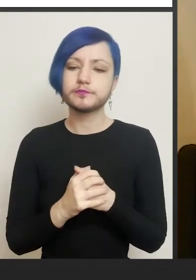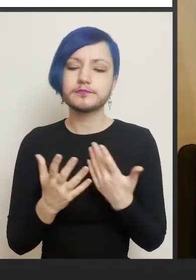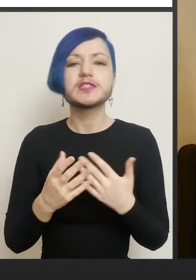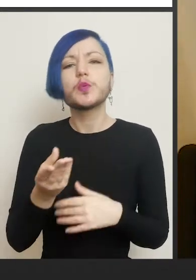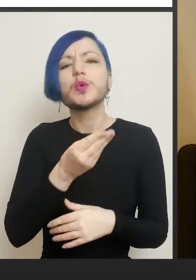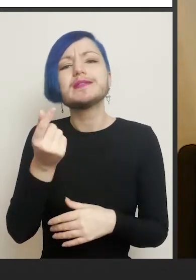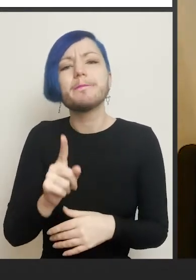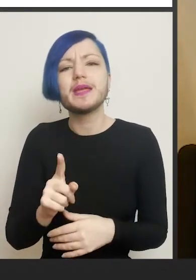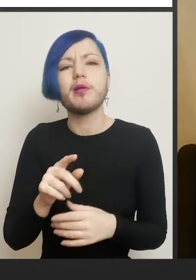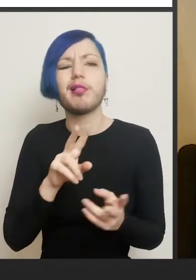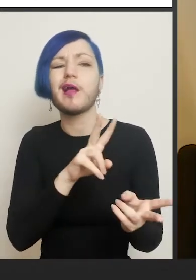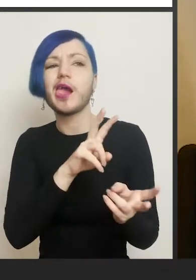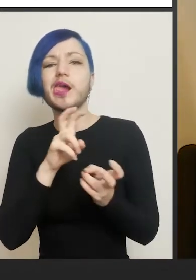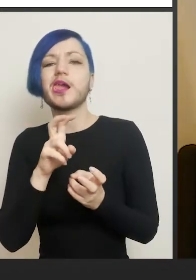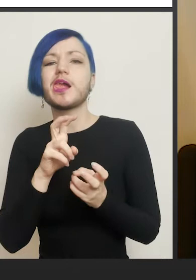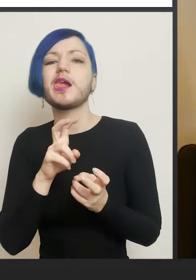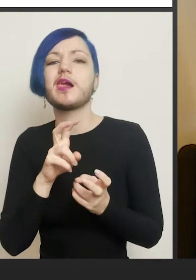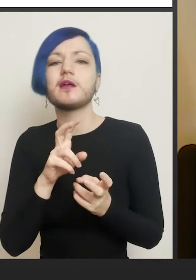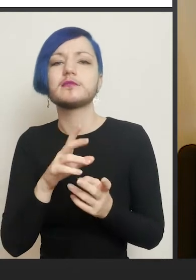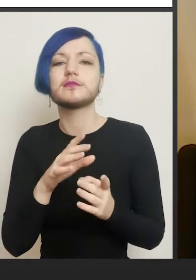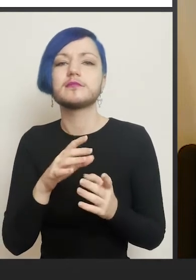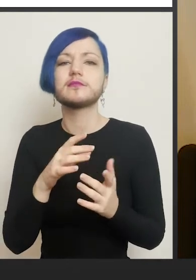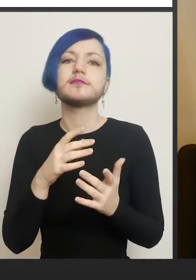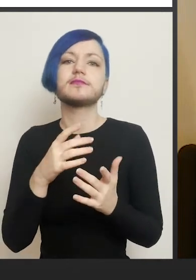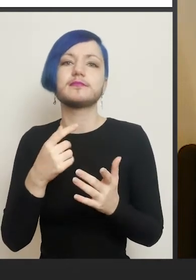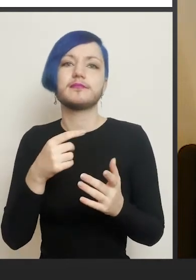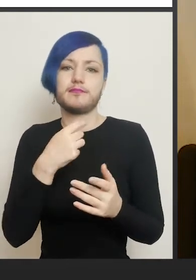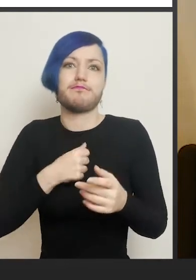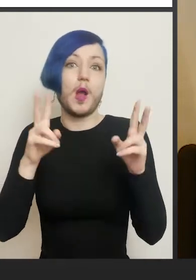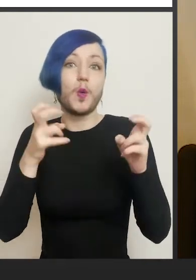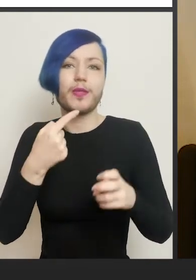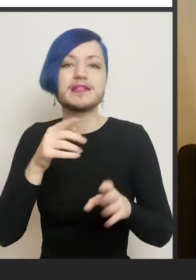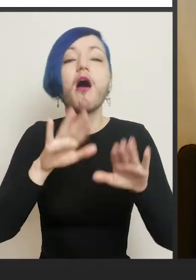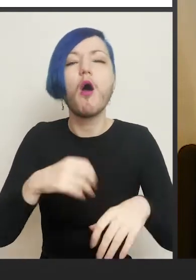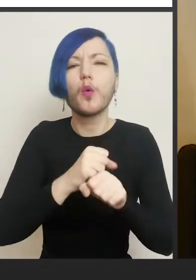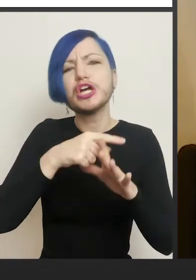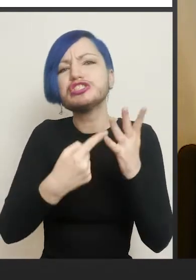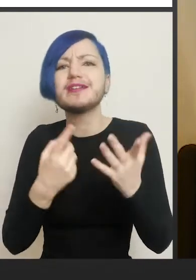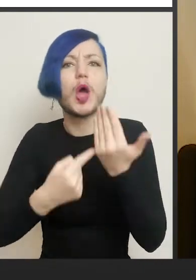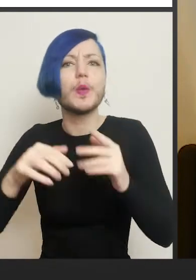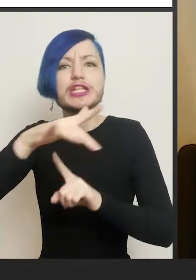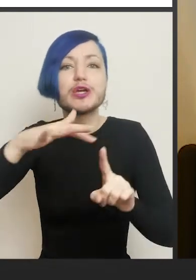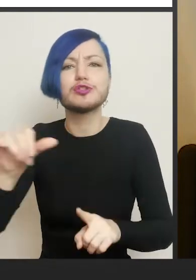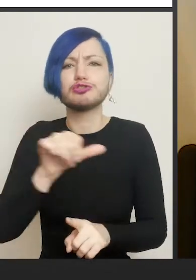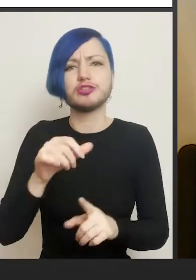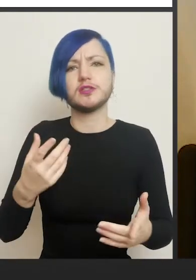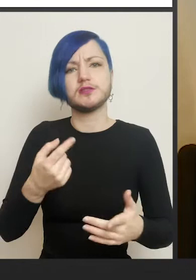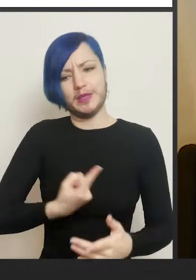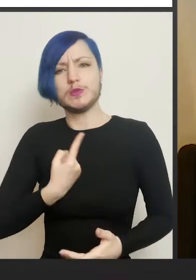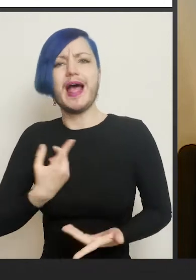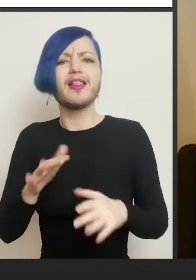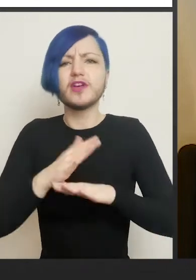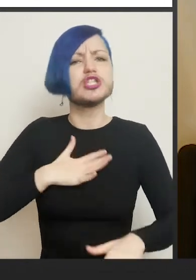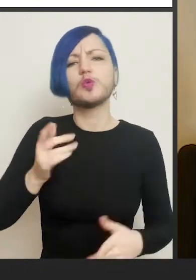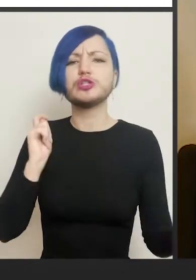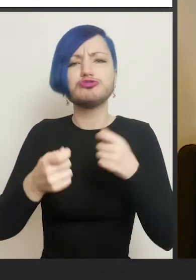some people were to hear me say this, they'd be like, aha, see, gender is a social construct where you should just be who you are and live with it and